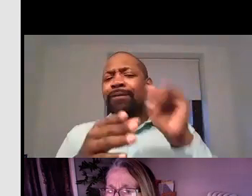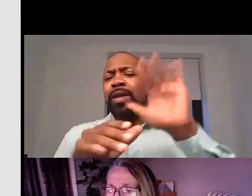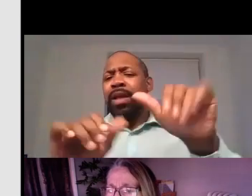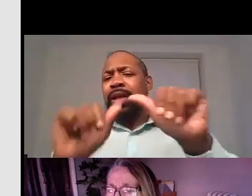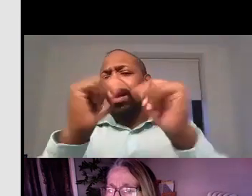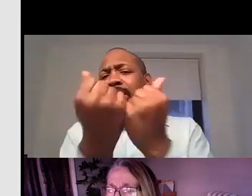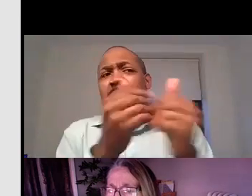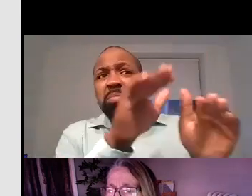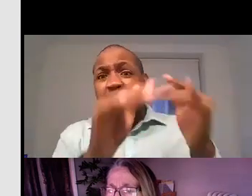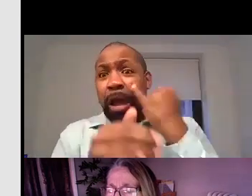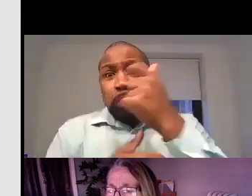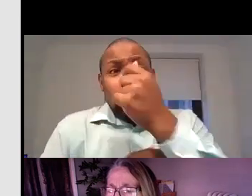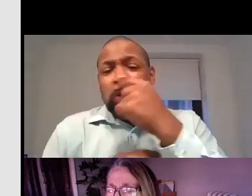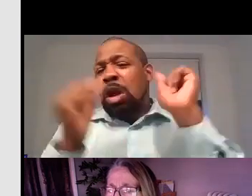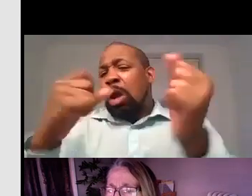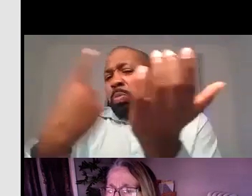to